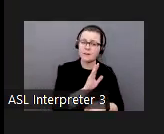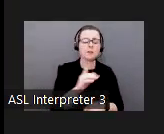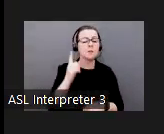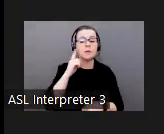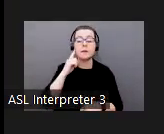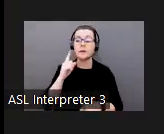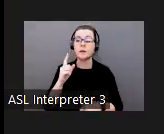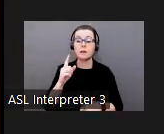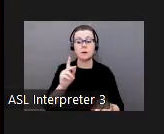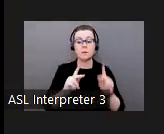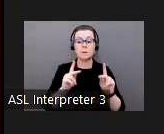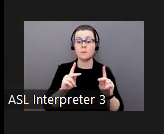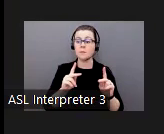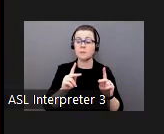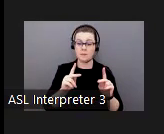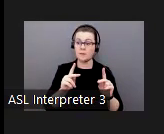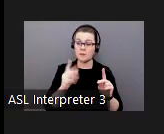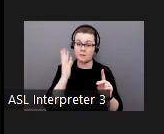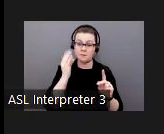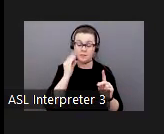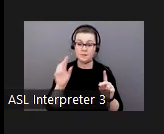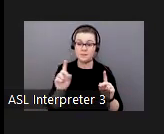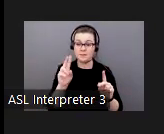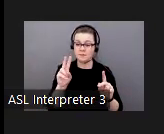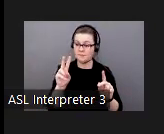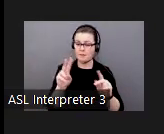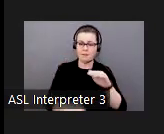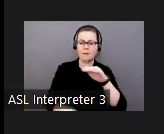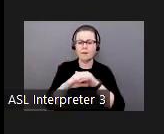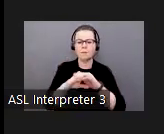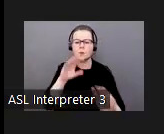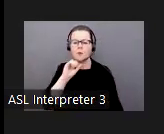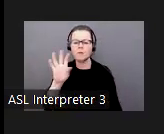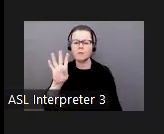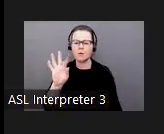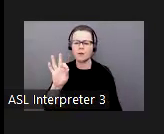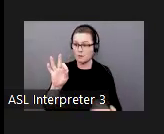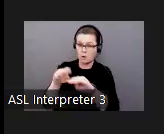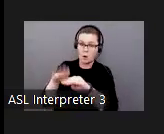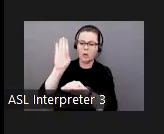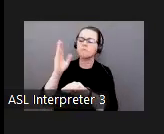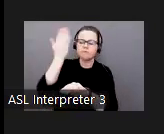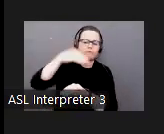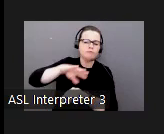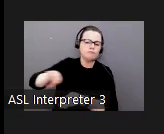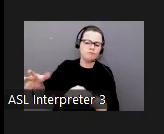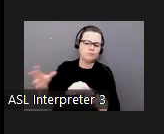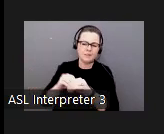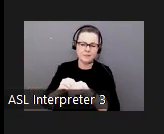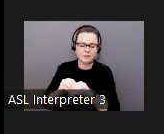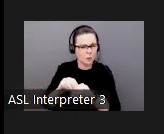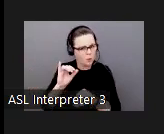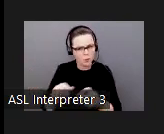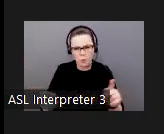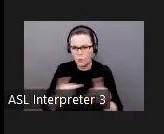was invisible in this research. That creates a domino effect because, you